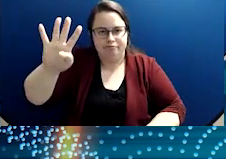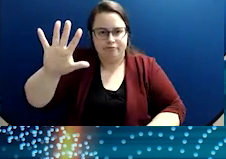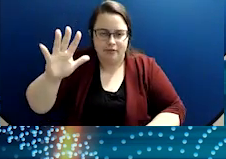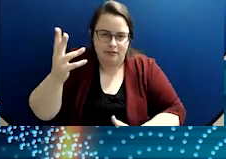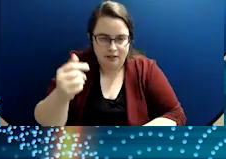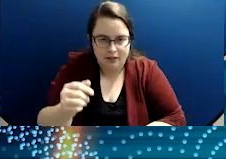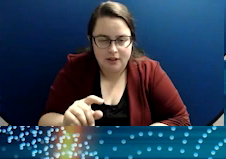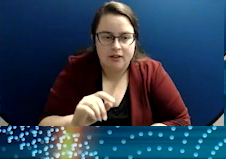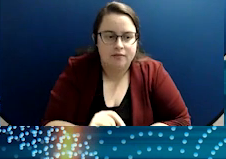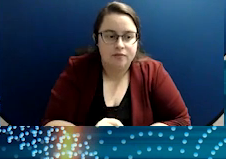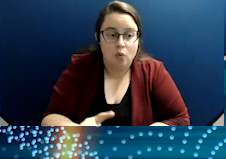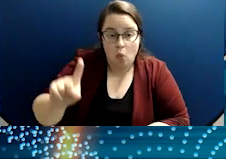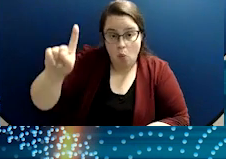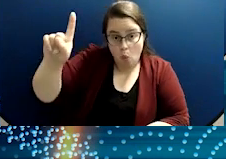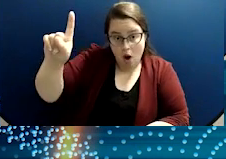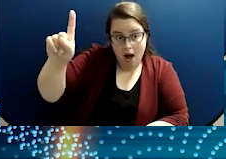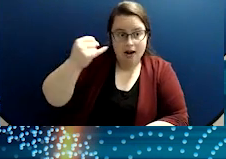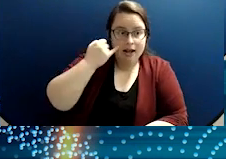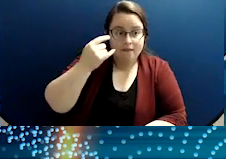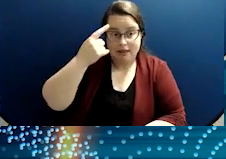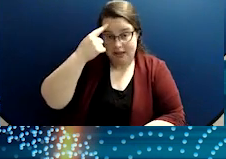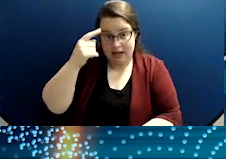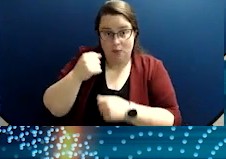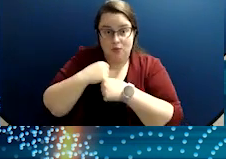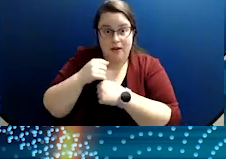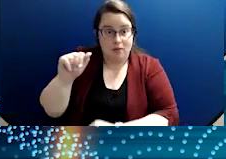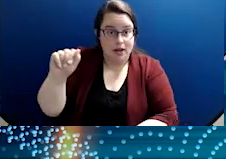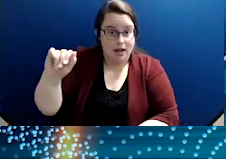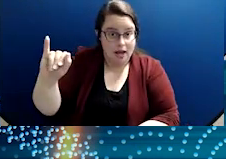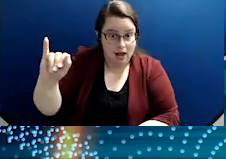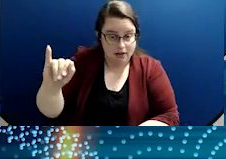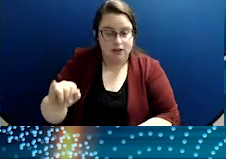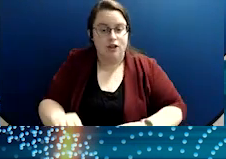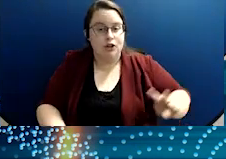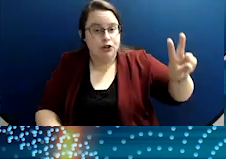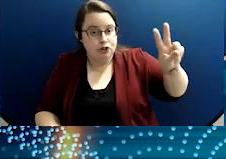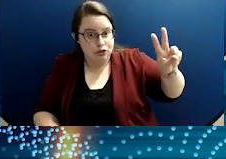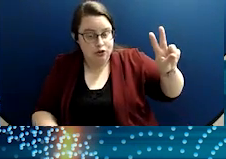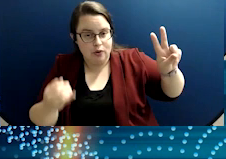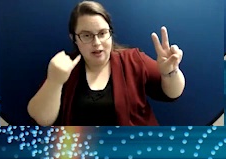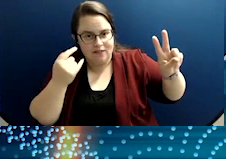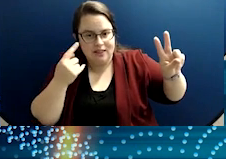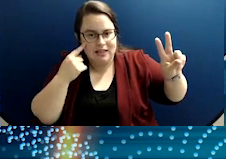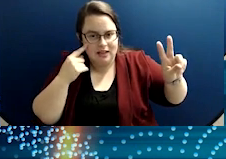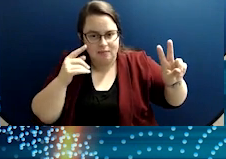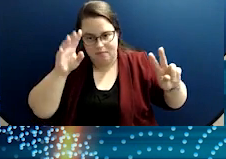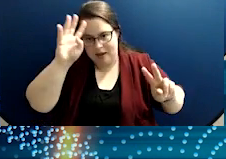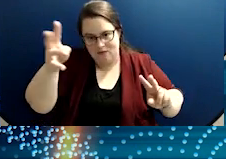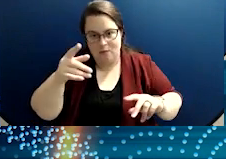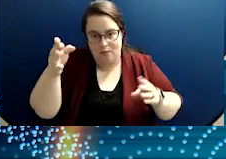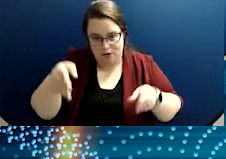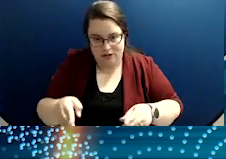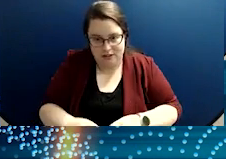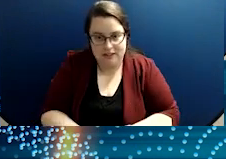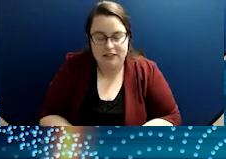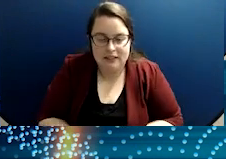up one finger if you think this was created by AI. Hold up two fingers if you think this was created by a human. And